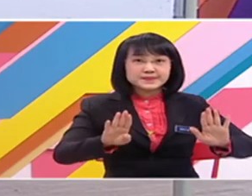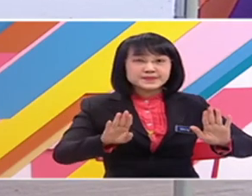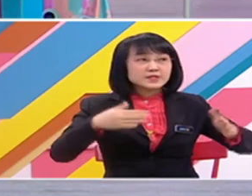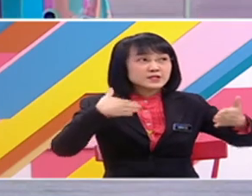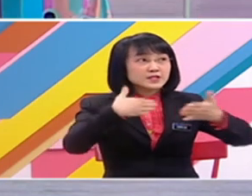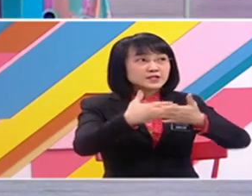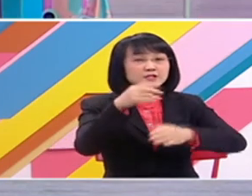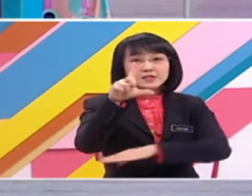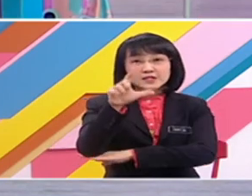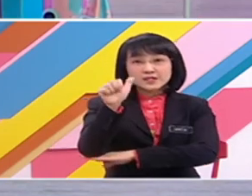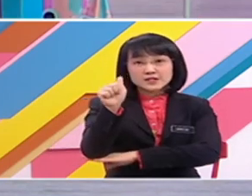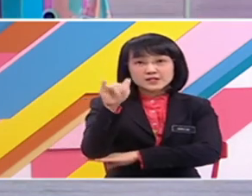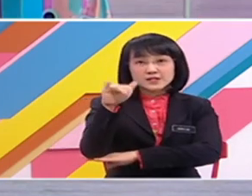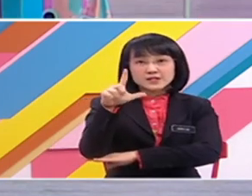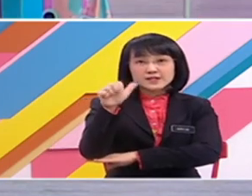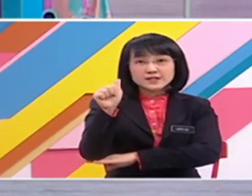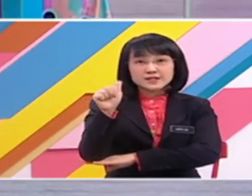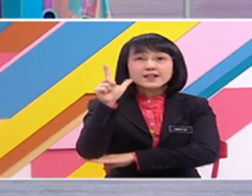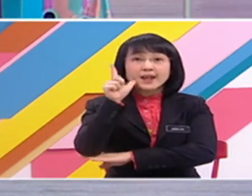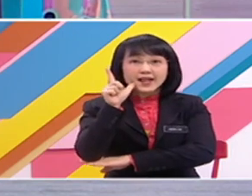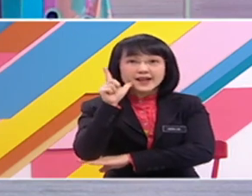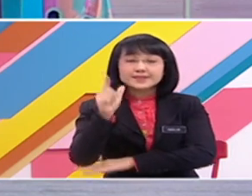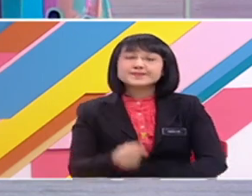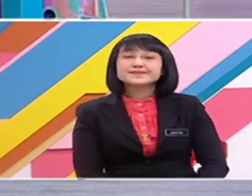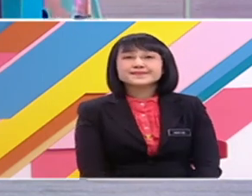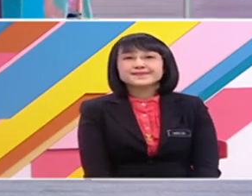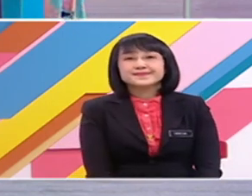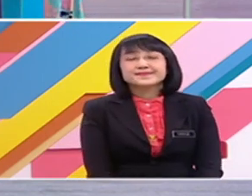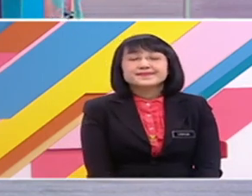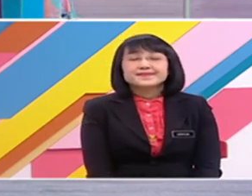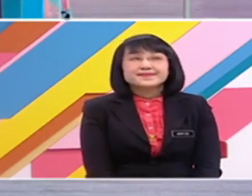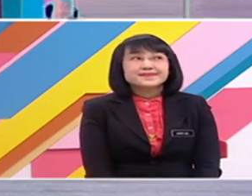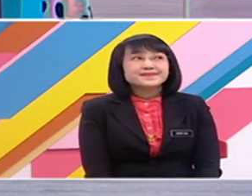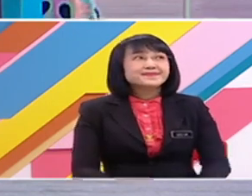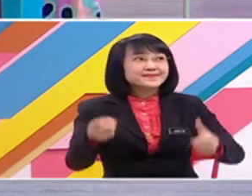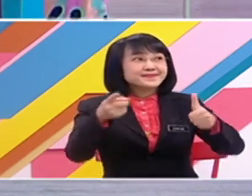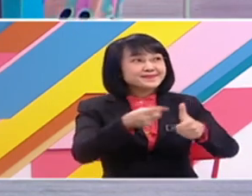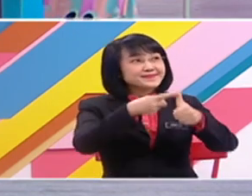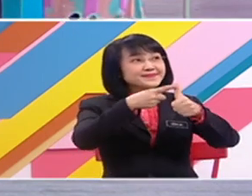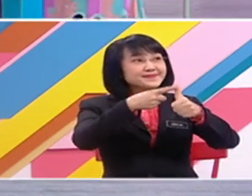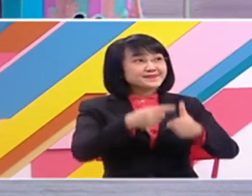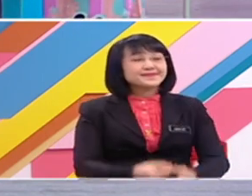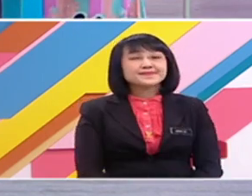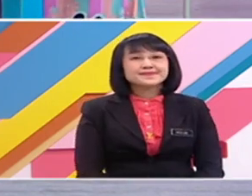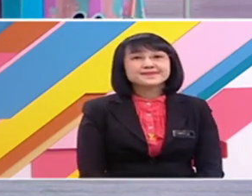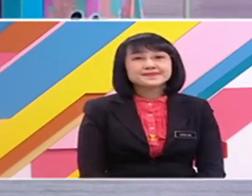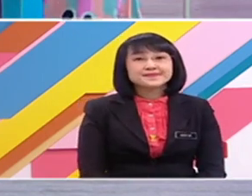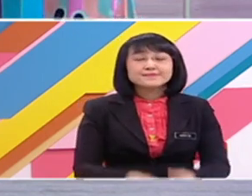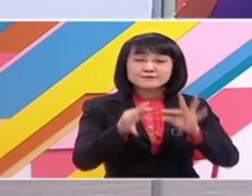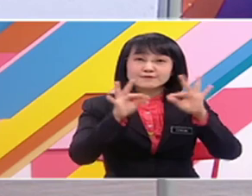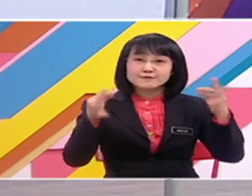Laila's picture. Yeah. Okay, teacher. That's very fun. Let's do it. All right. Okay. The first one. The verse